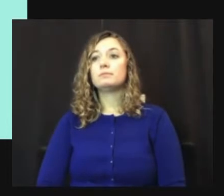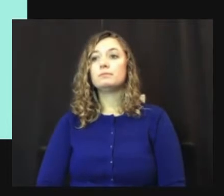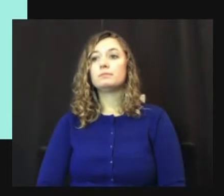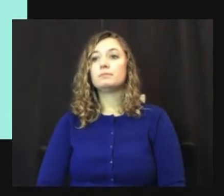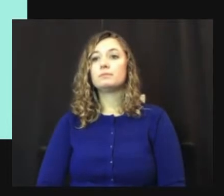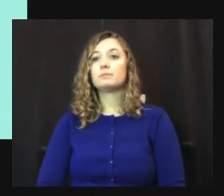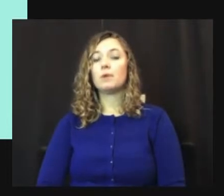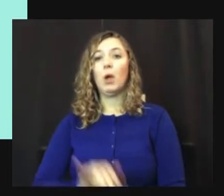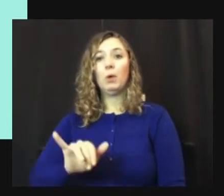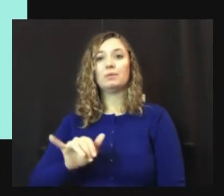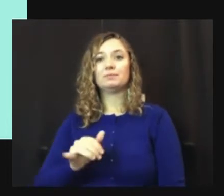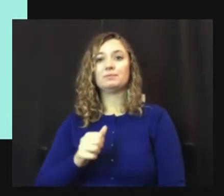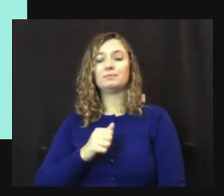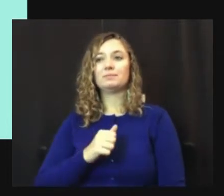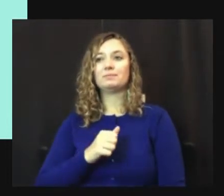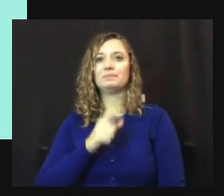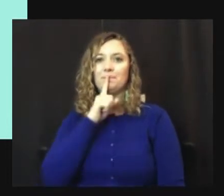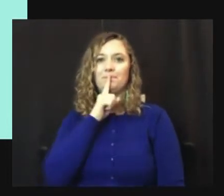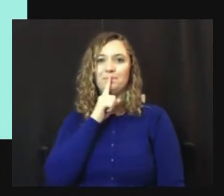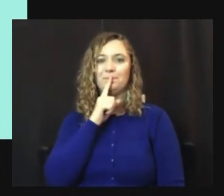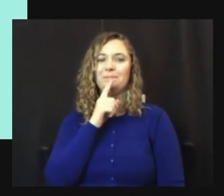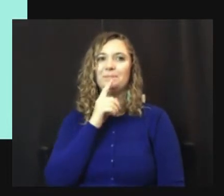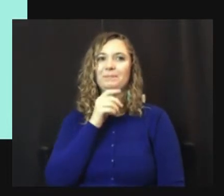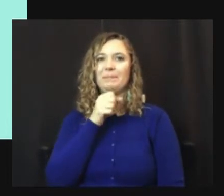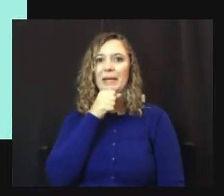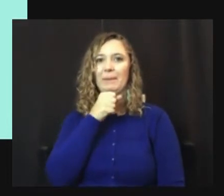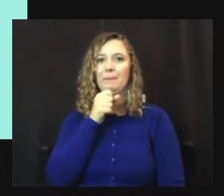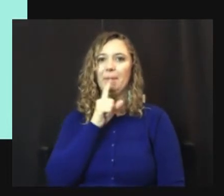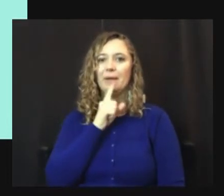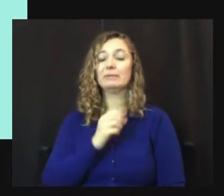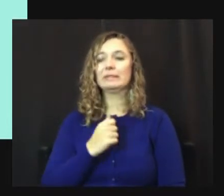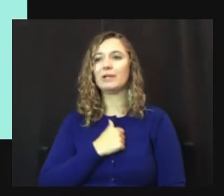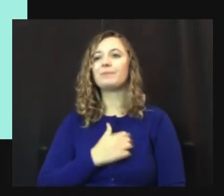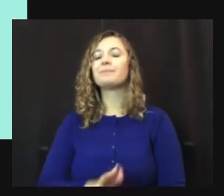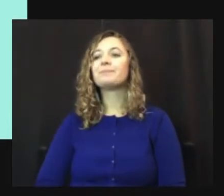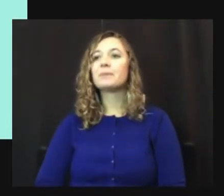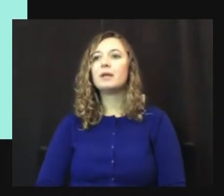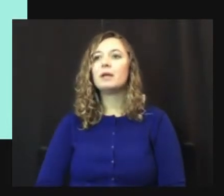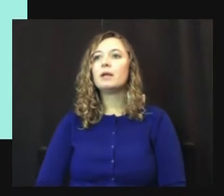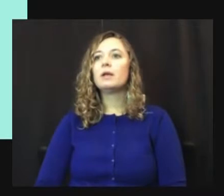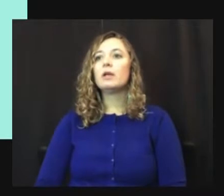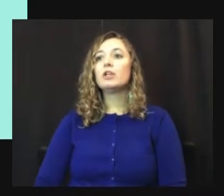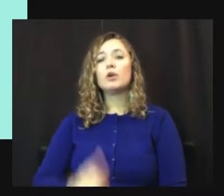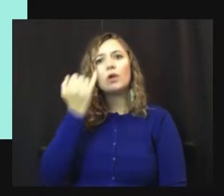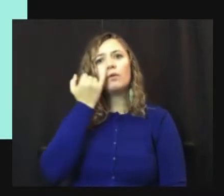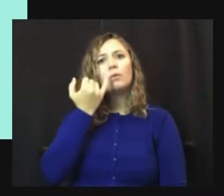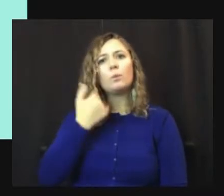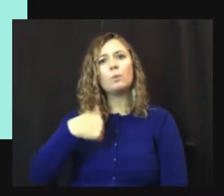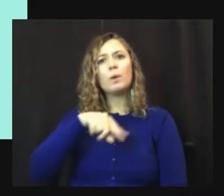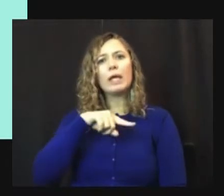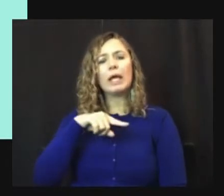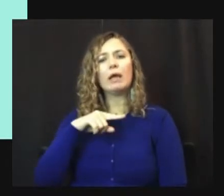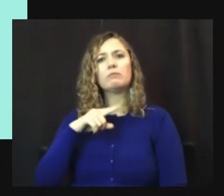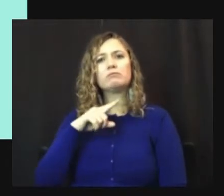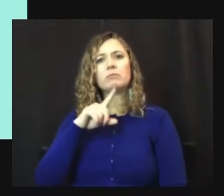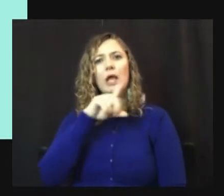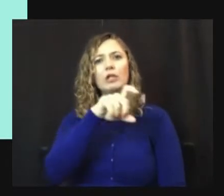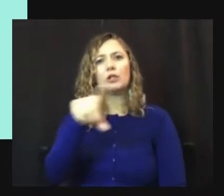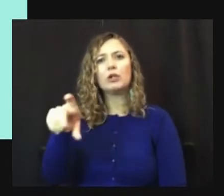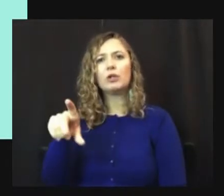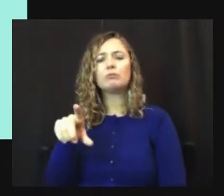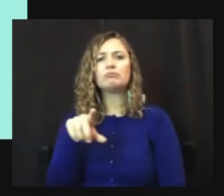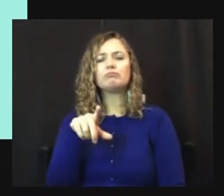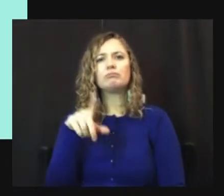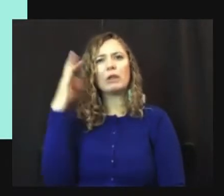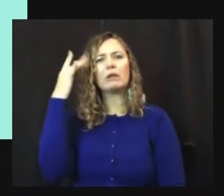Oh, there we go. Mike was muted. Sorry. If we ask you to think of someone who's independent, I think